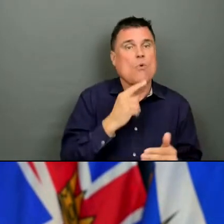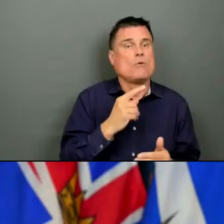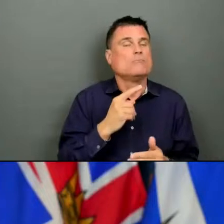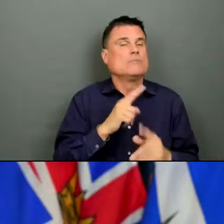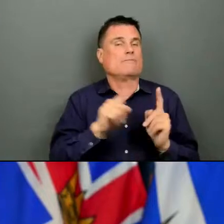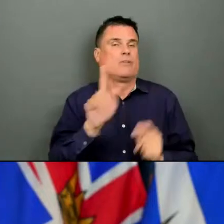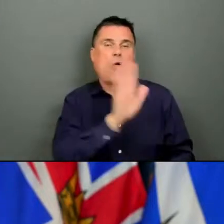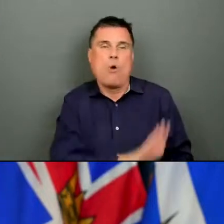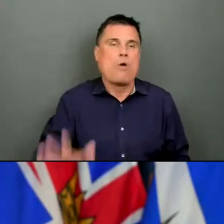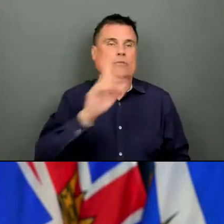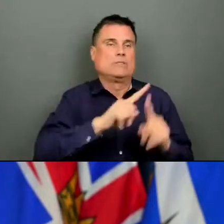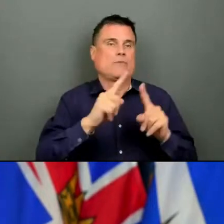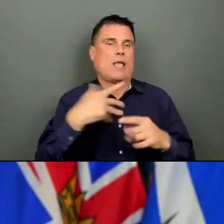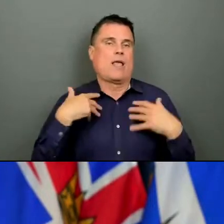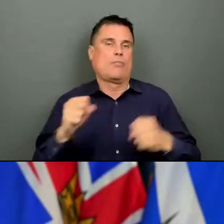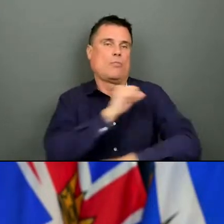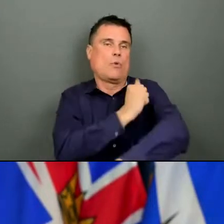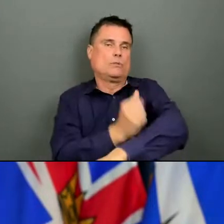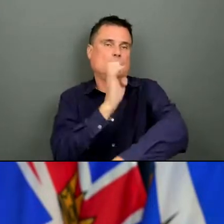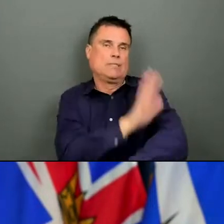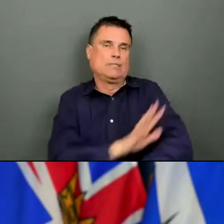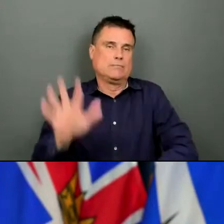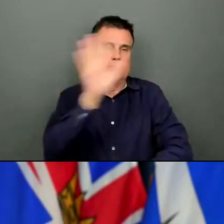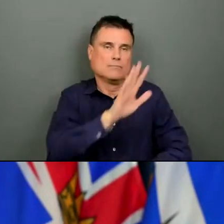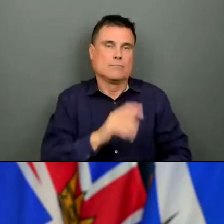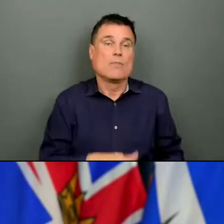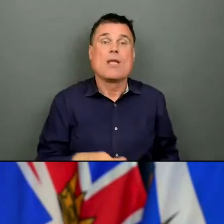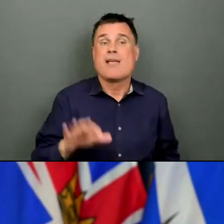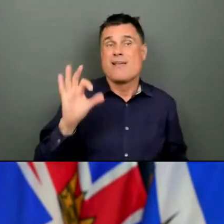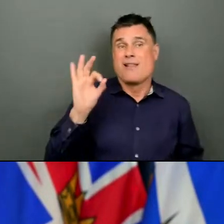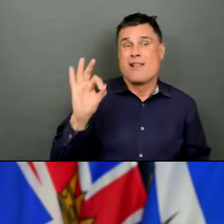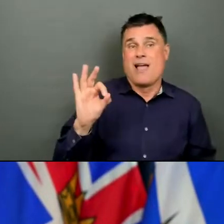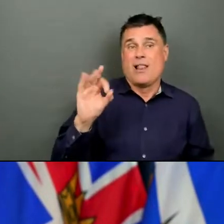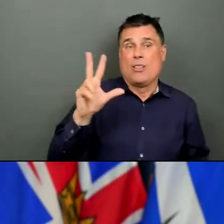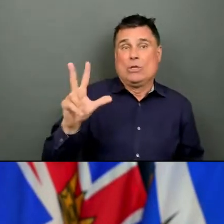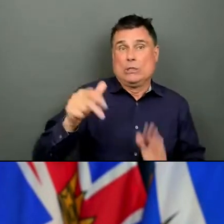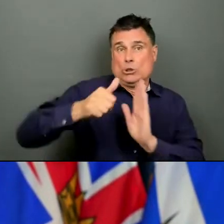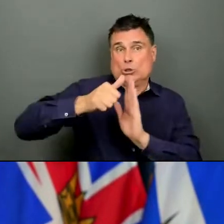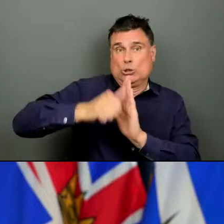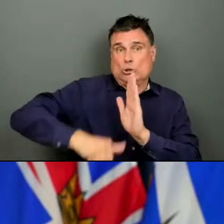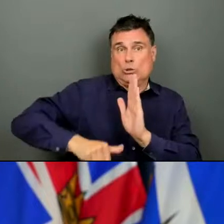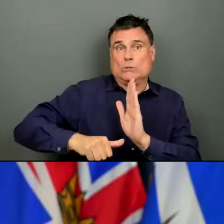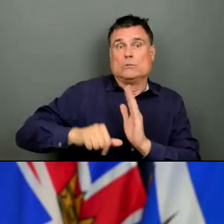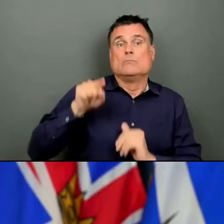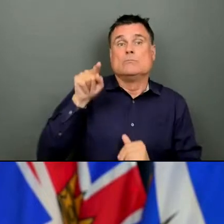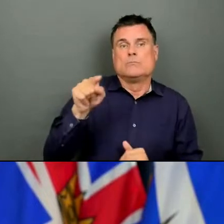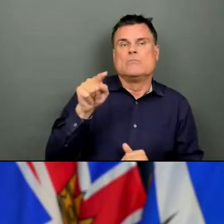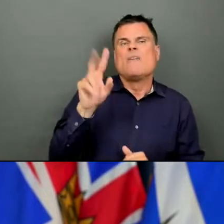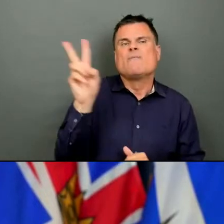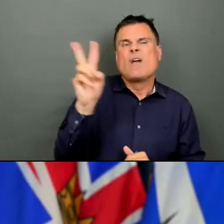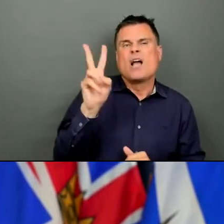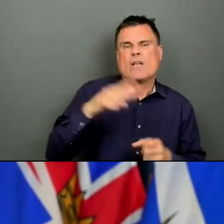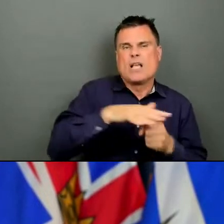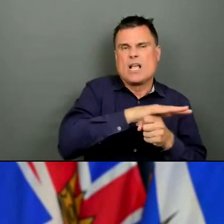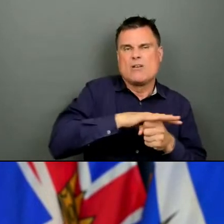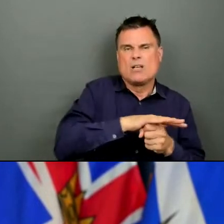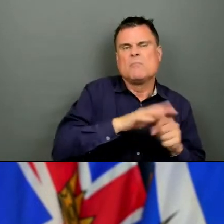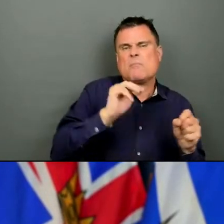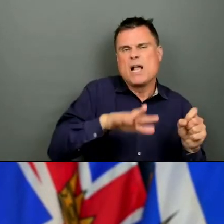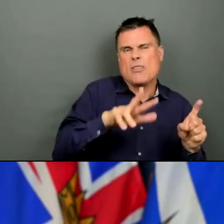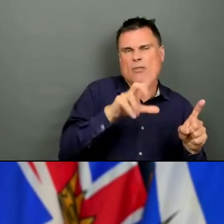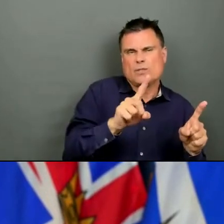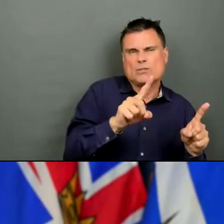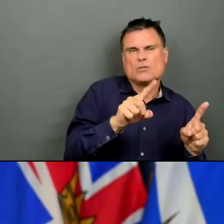Authority. Due to COVID-19, 93 surgeries were postponed in the Vancouver Coastal Health Authority. This is the week from May 31st to June